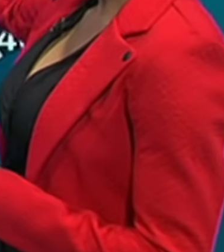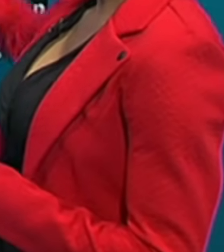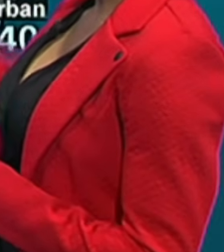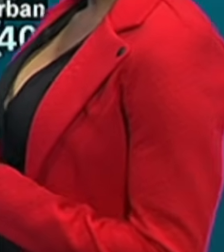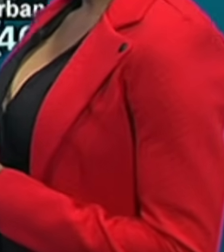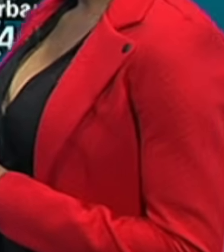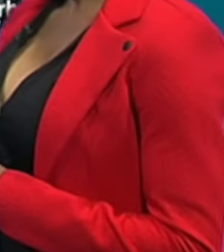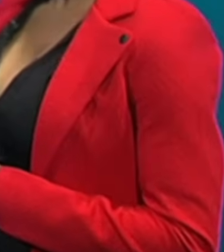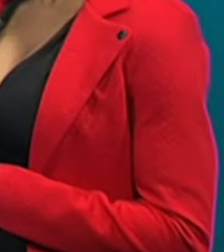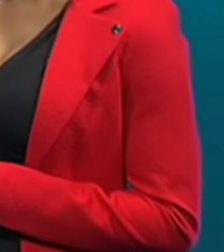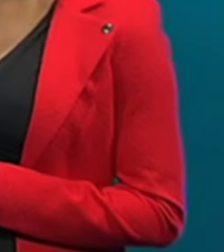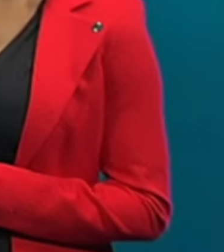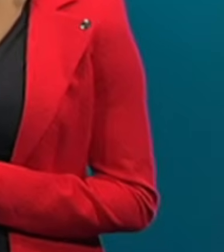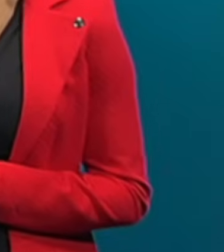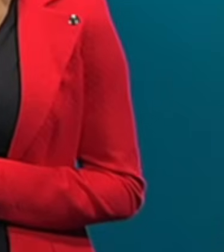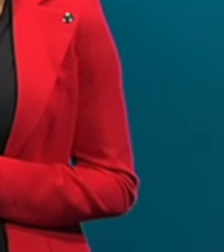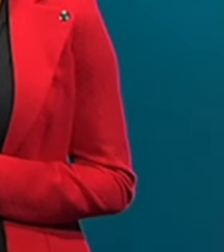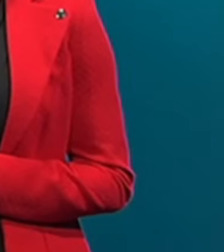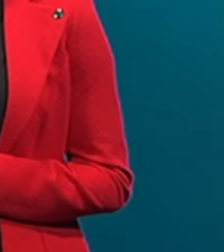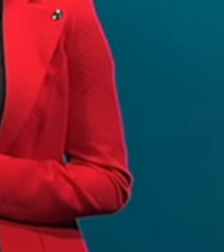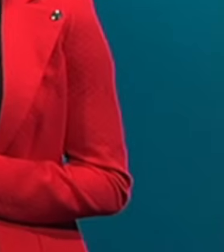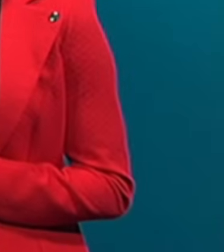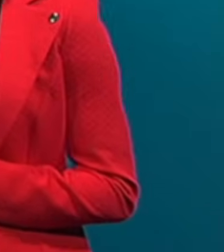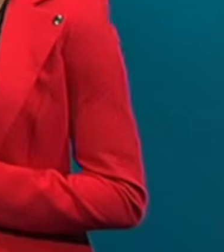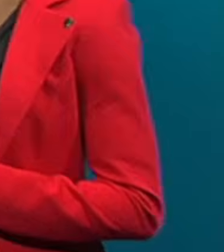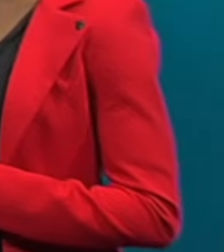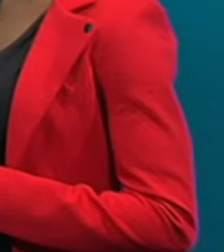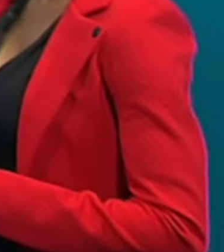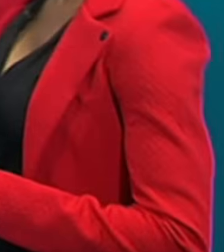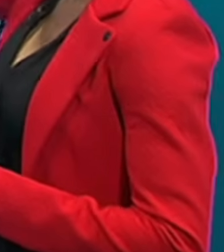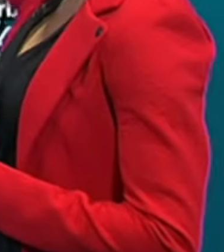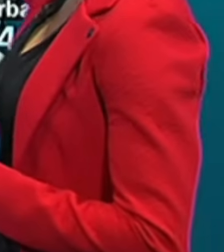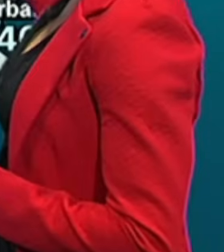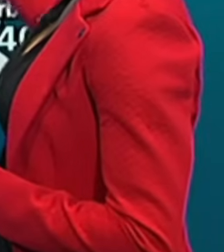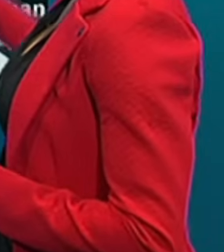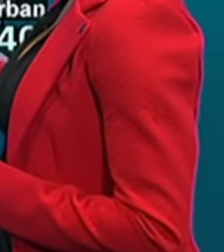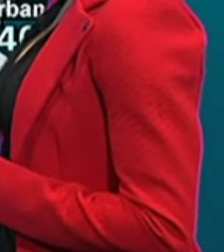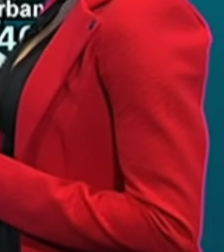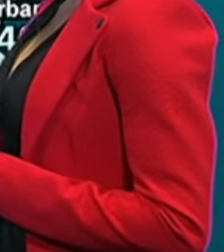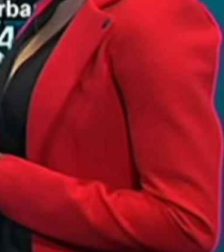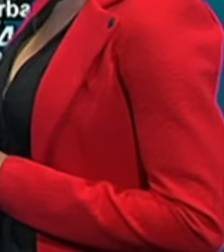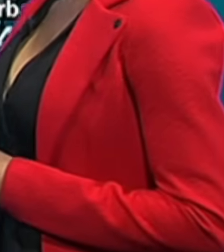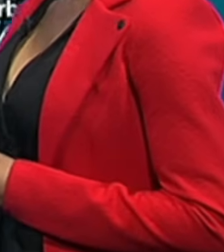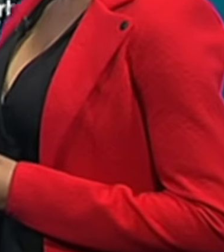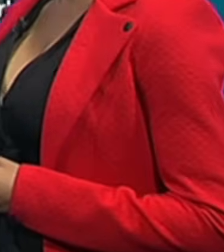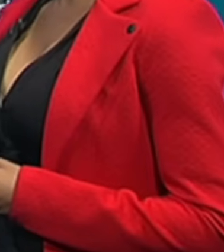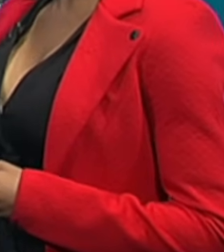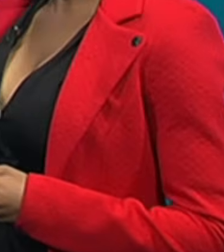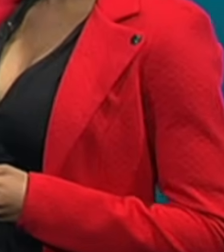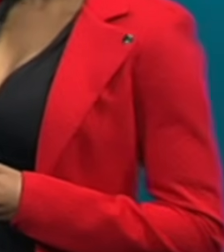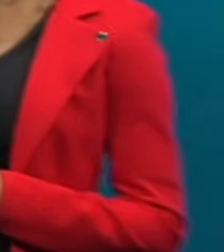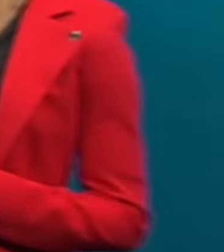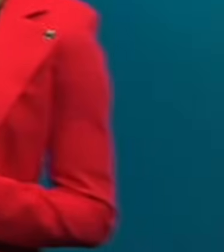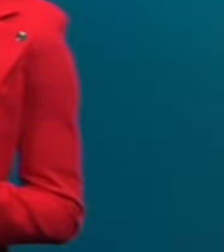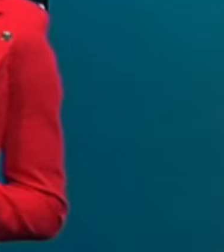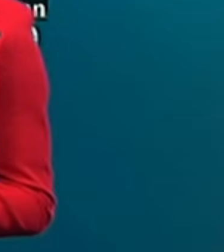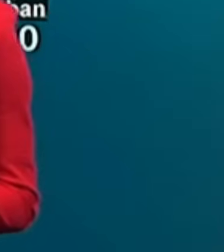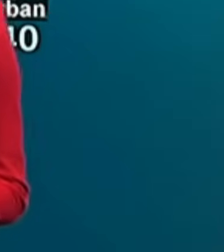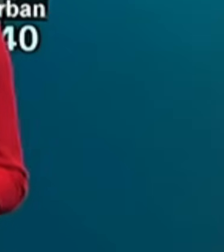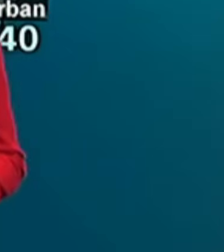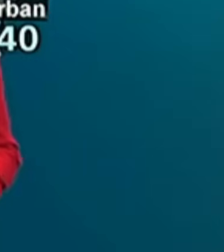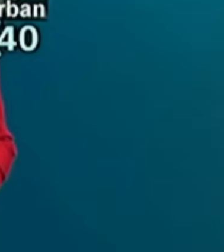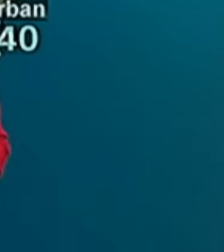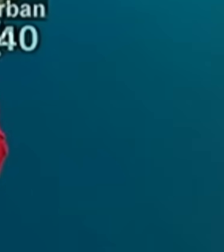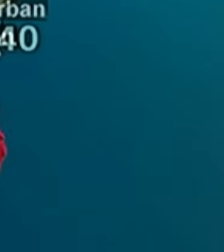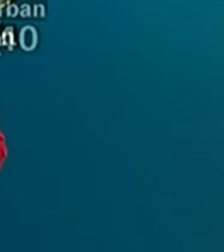KwaZulu-Natal Limpopo le Mpumalanga le teng go tlana le pula diperesente di le 30 mme re lebela karolo ya Limpopo e tlana le gone go aparelwa ke muwane le bophirima jwa